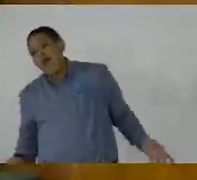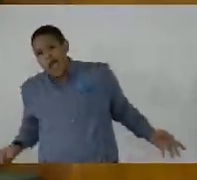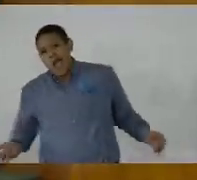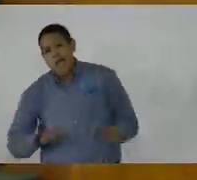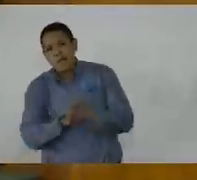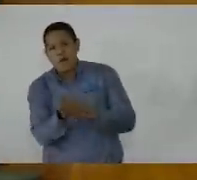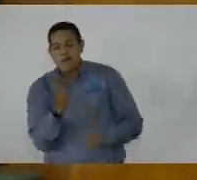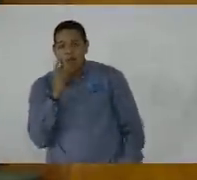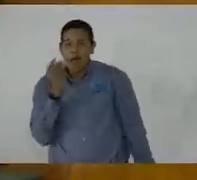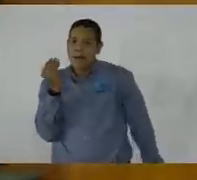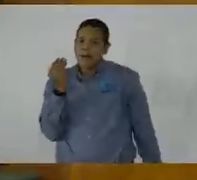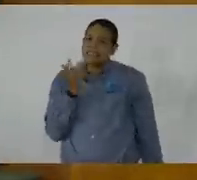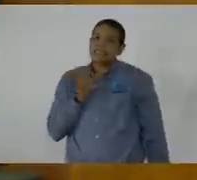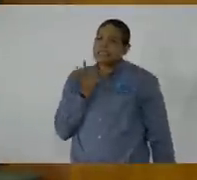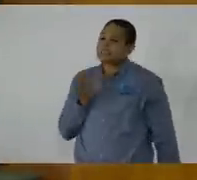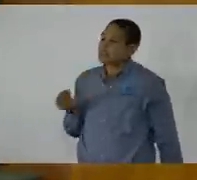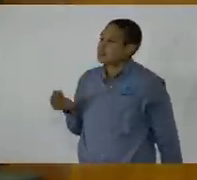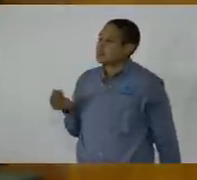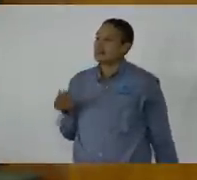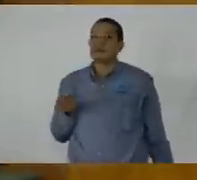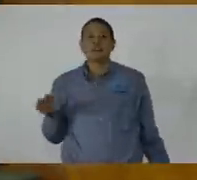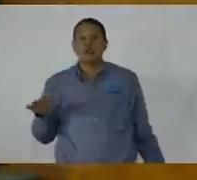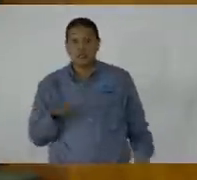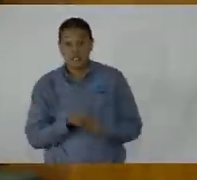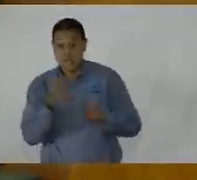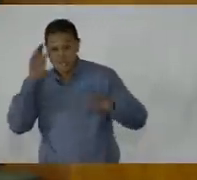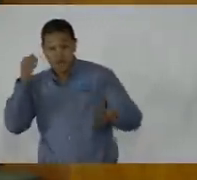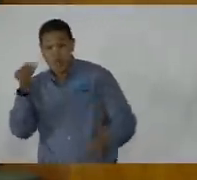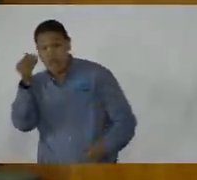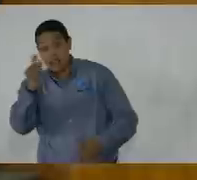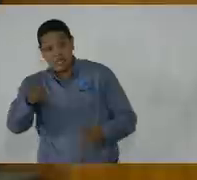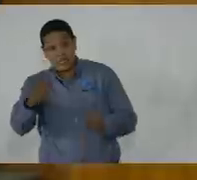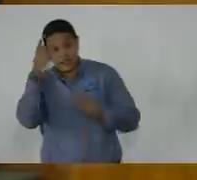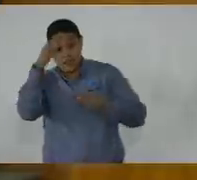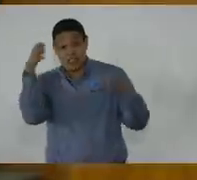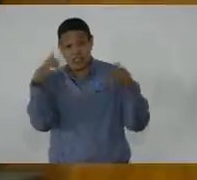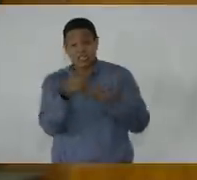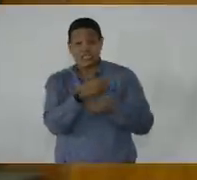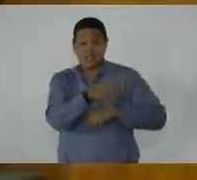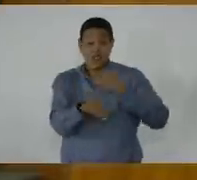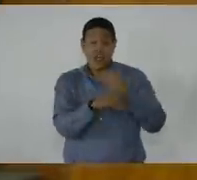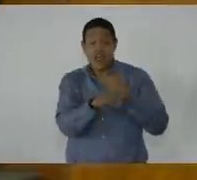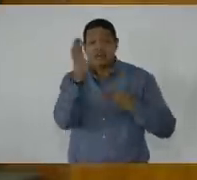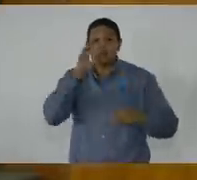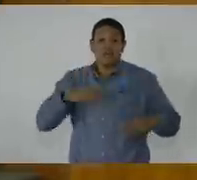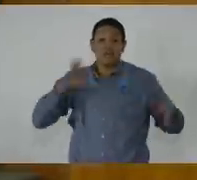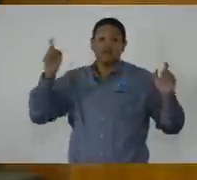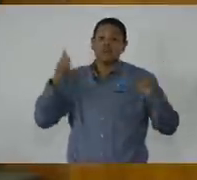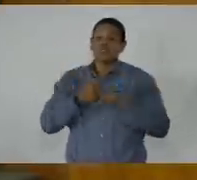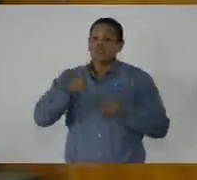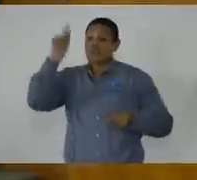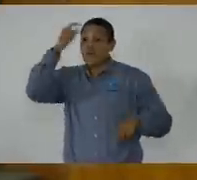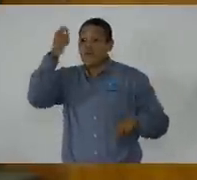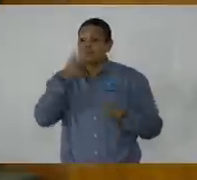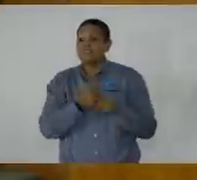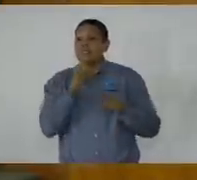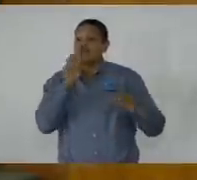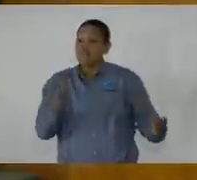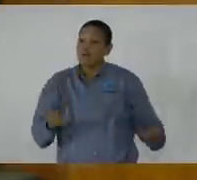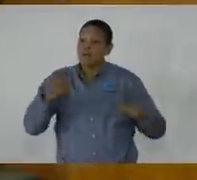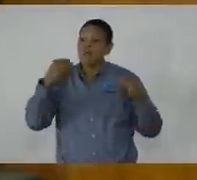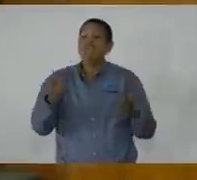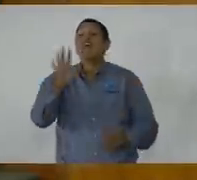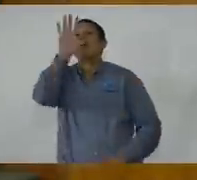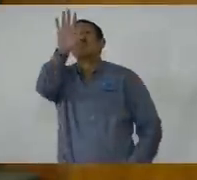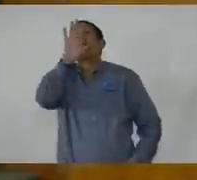of financing. To address financing needs of the sector, Madam Speaker, The government provided